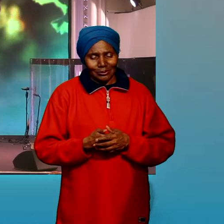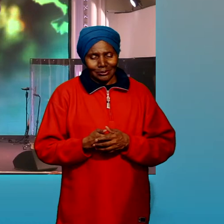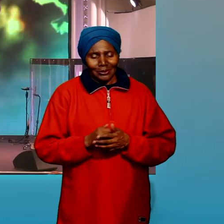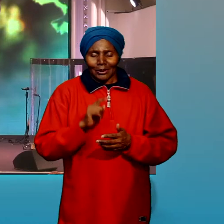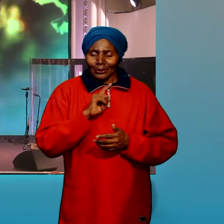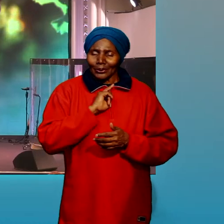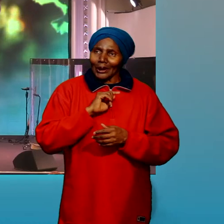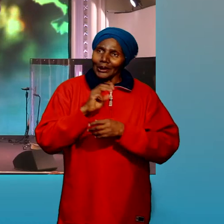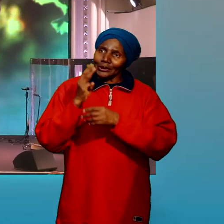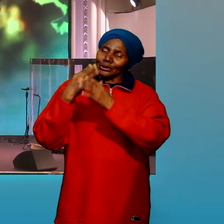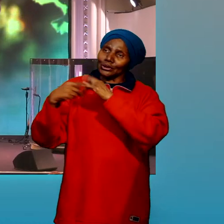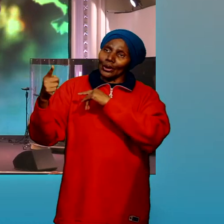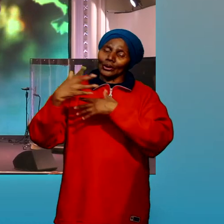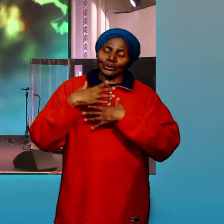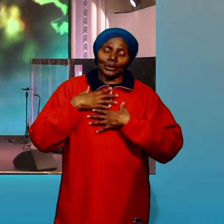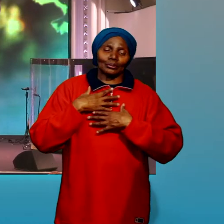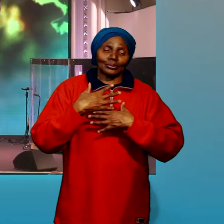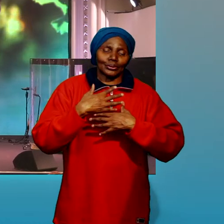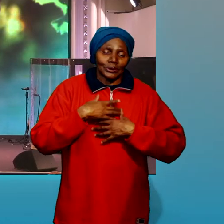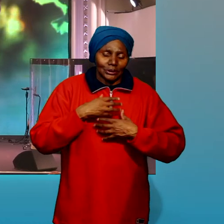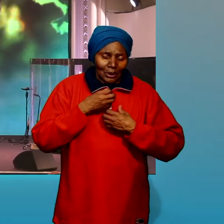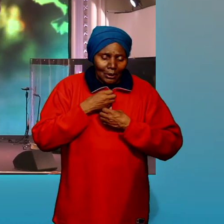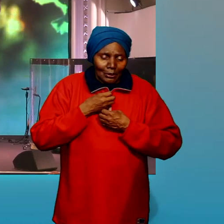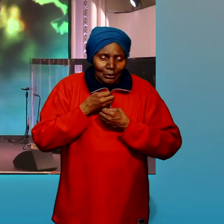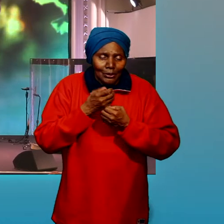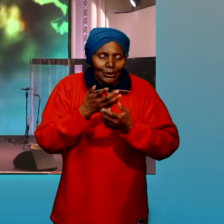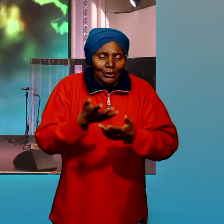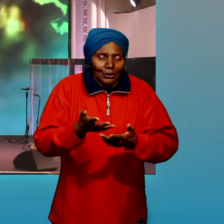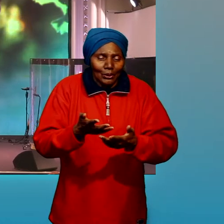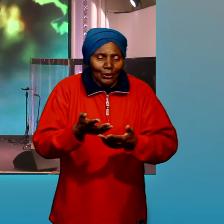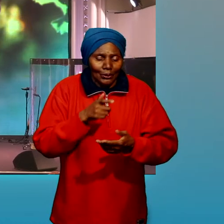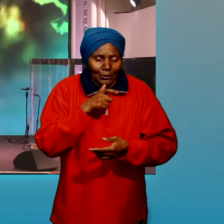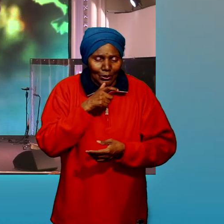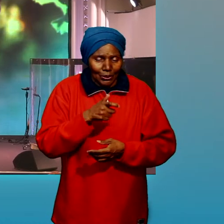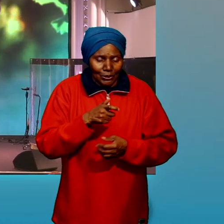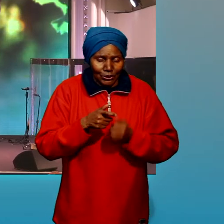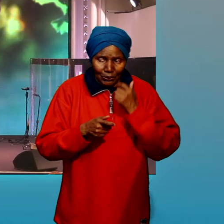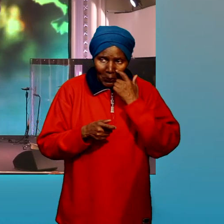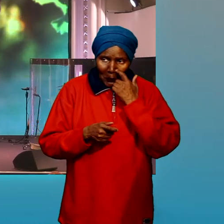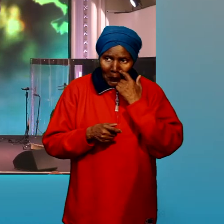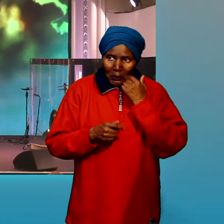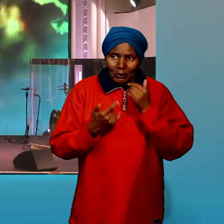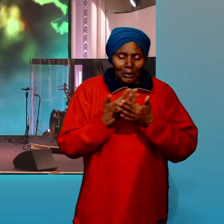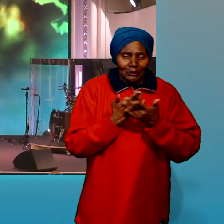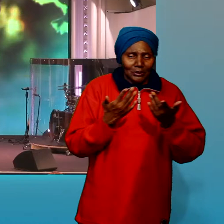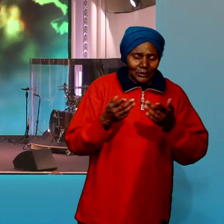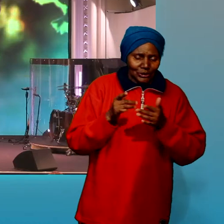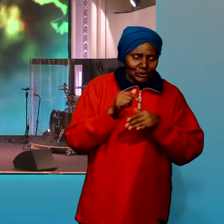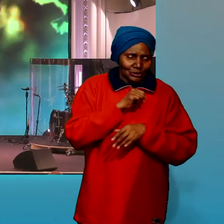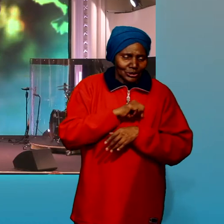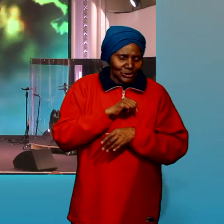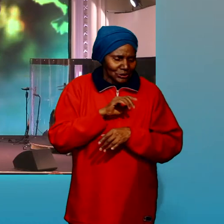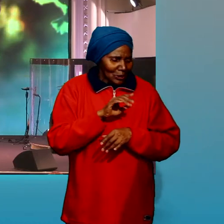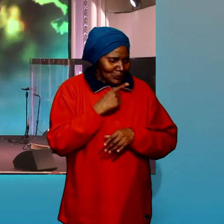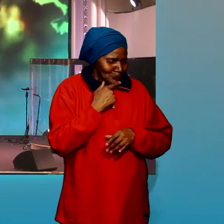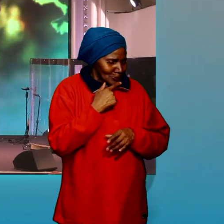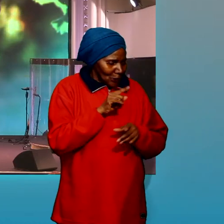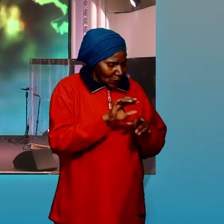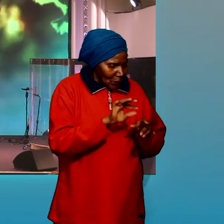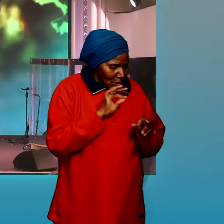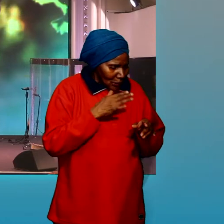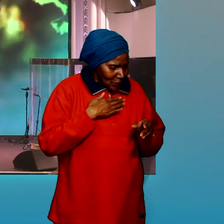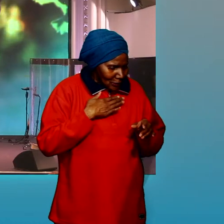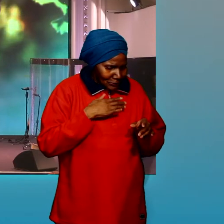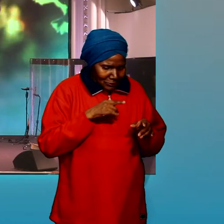was God-breathed. Amen? And there's too many of us as Christians, we pick and choose what we think is